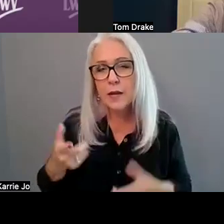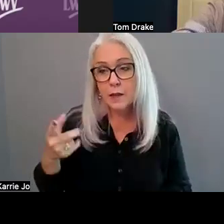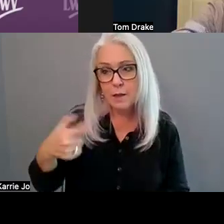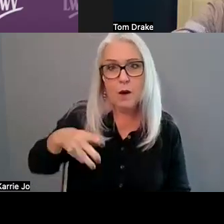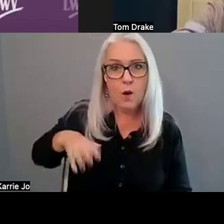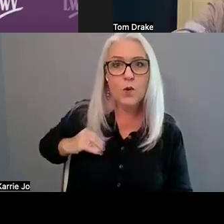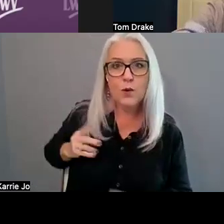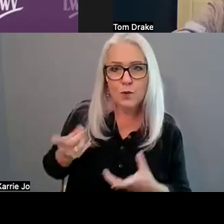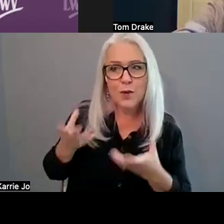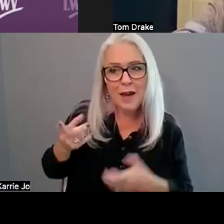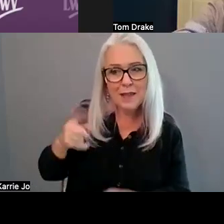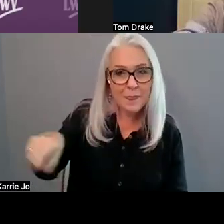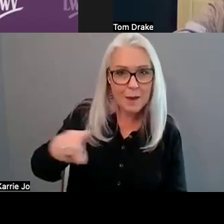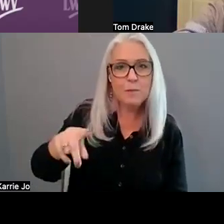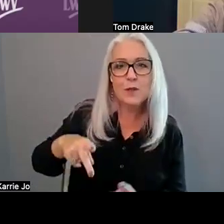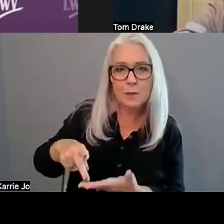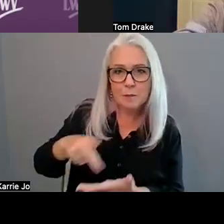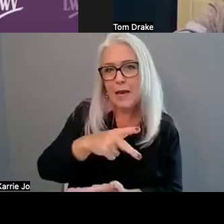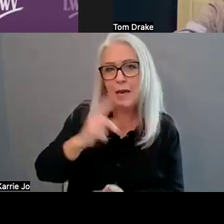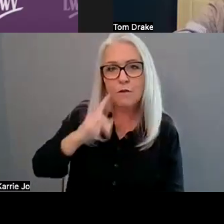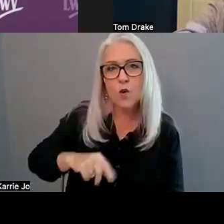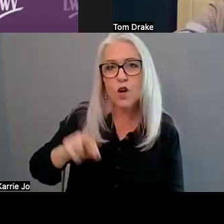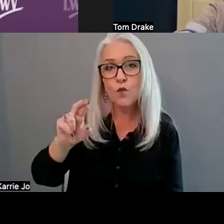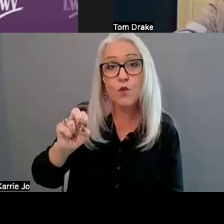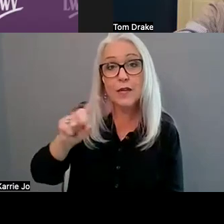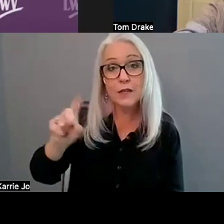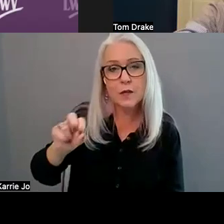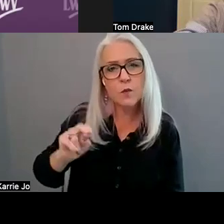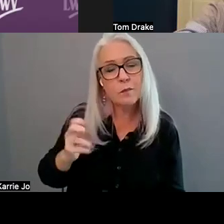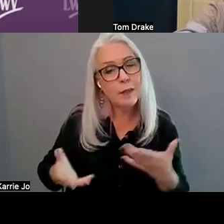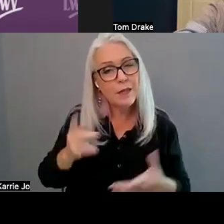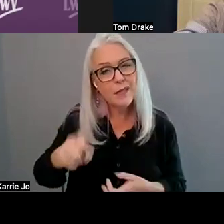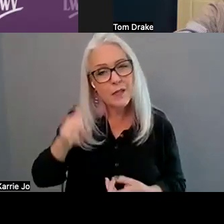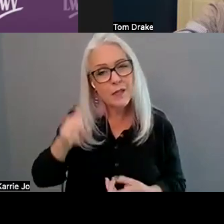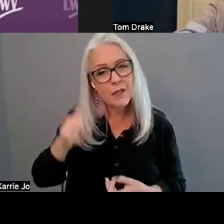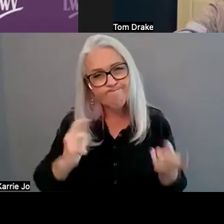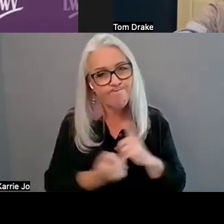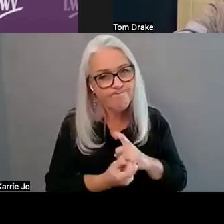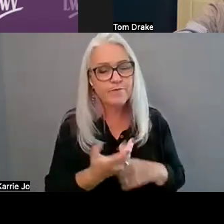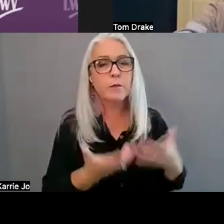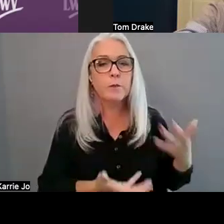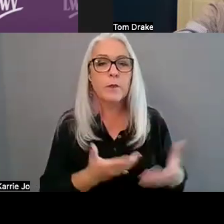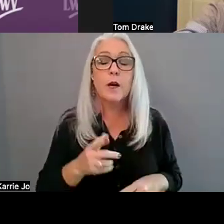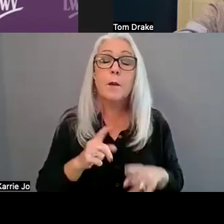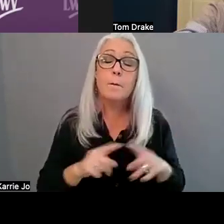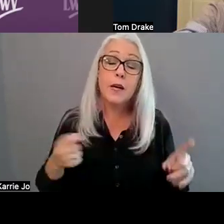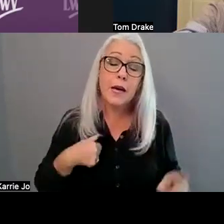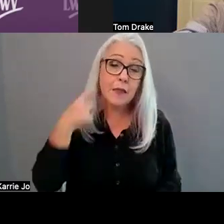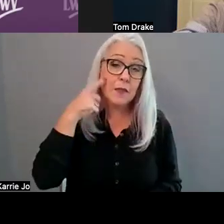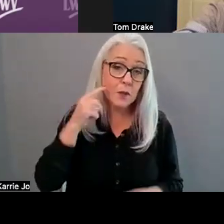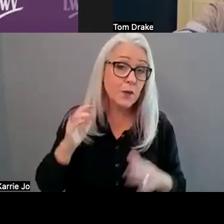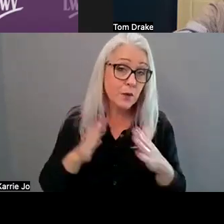for the rezoning. We may need to rethink that a little bit moving forward, but I think that the community is